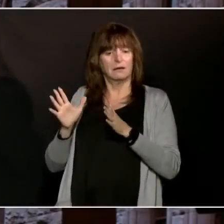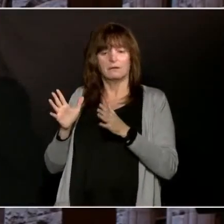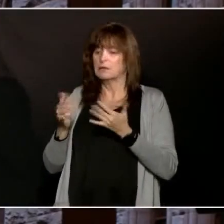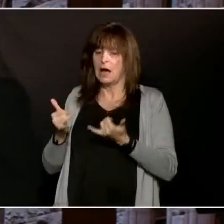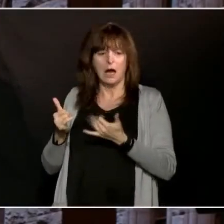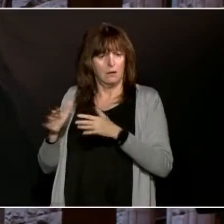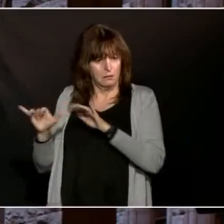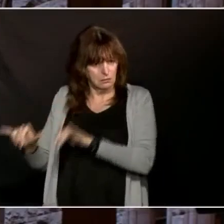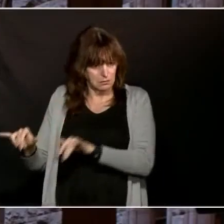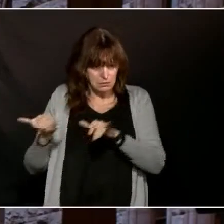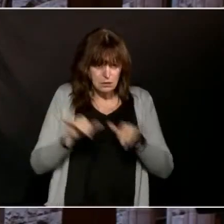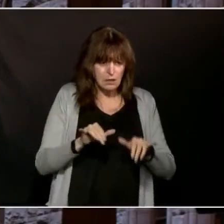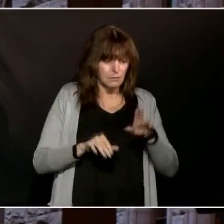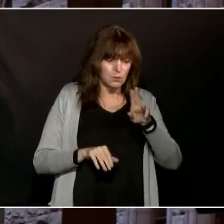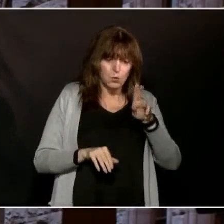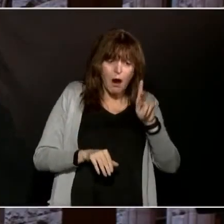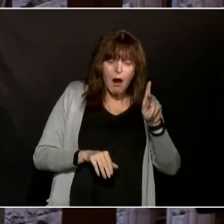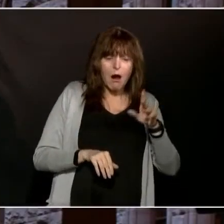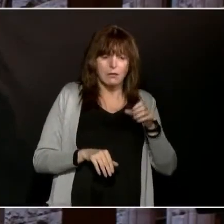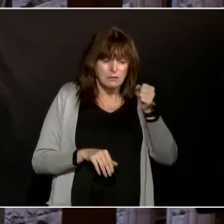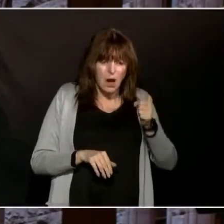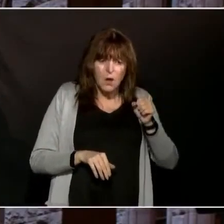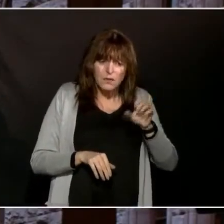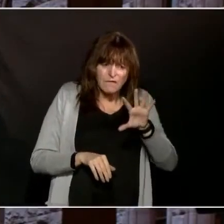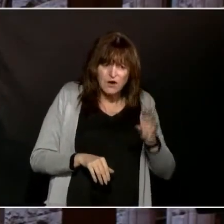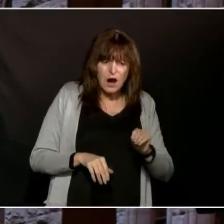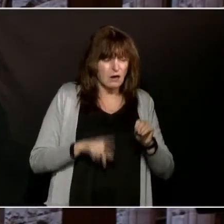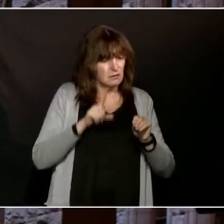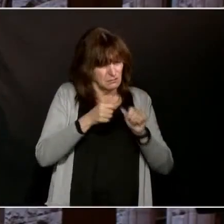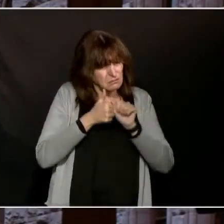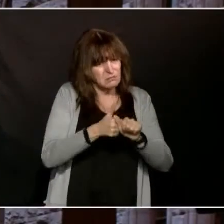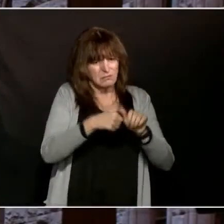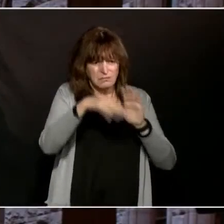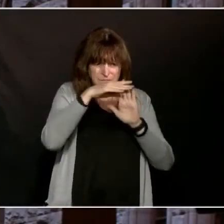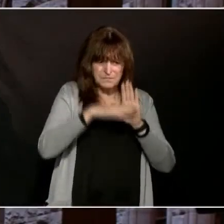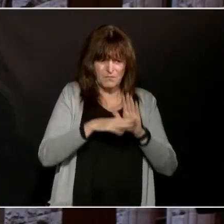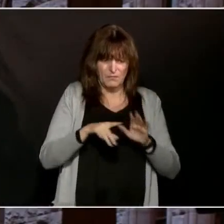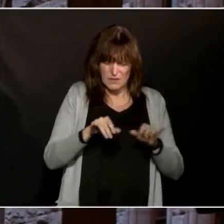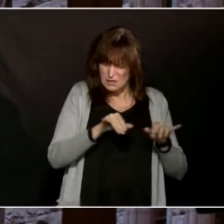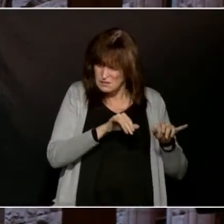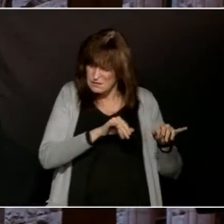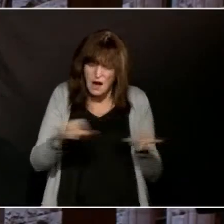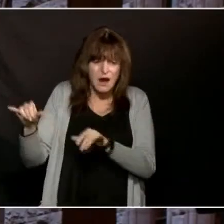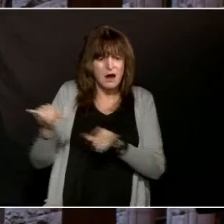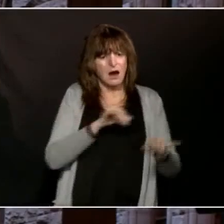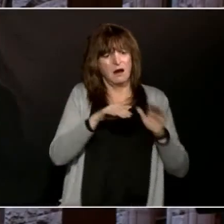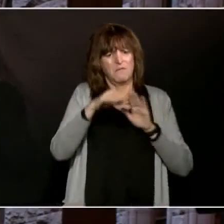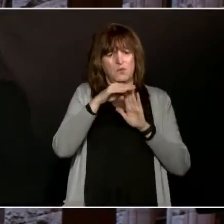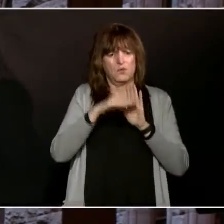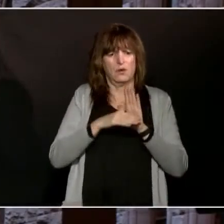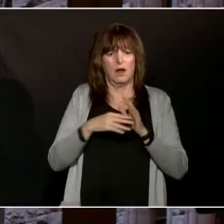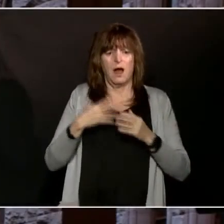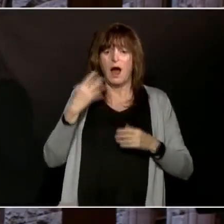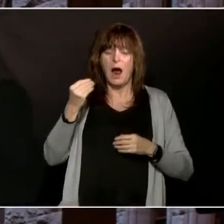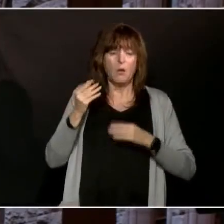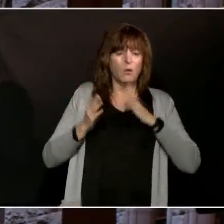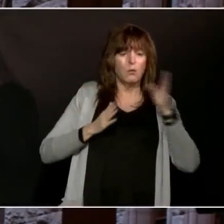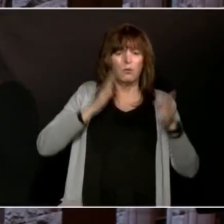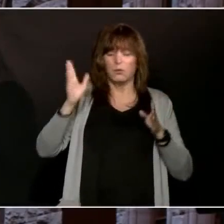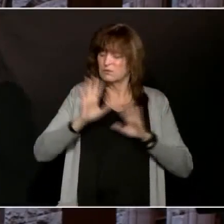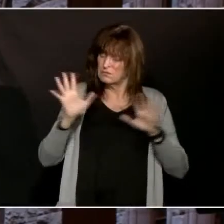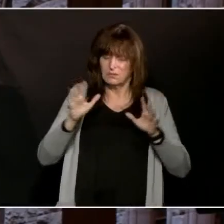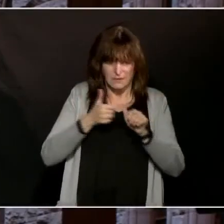important to be vigilant in what you're doing. Be careful and cautious if you're out in public settings, because we've seen from the reports from the